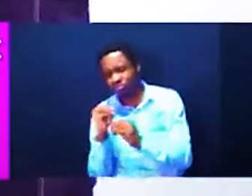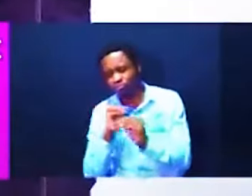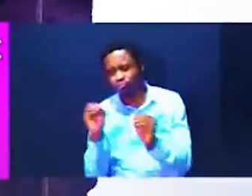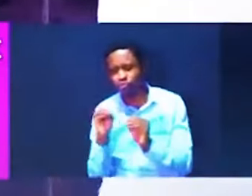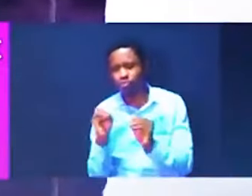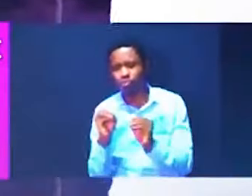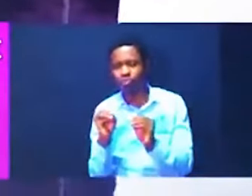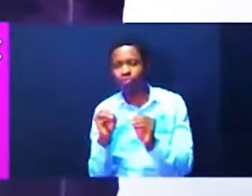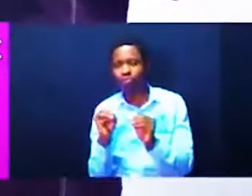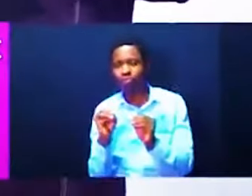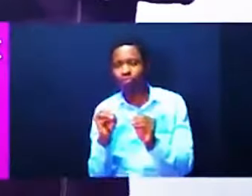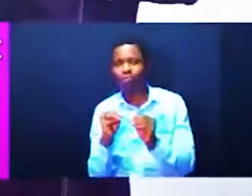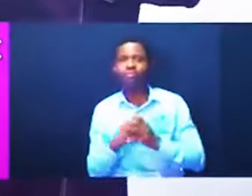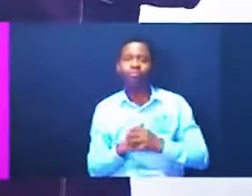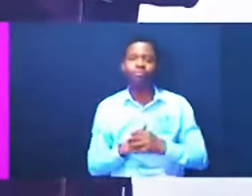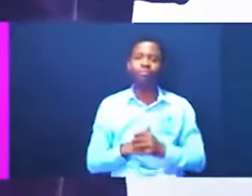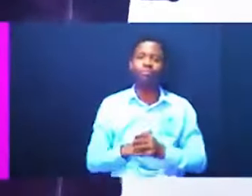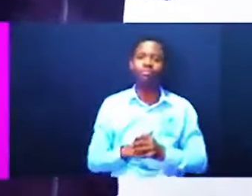The big one,